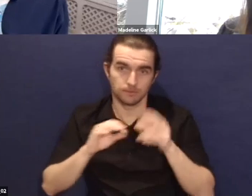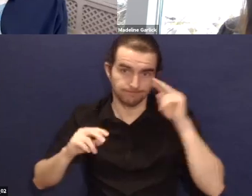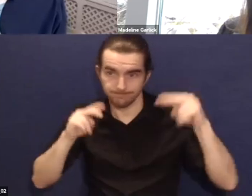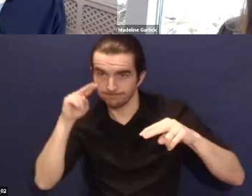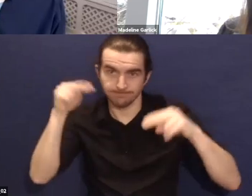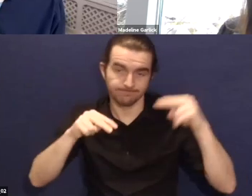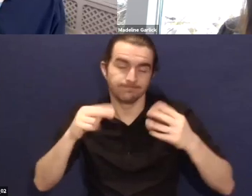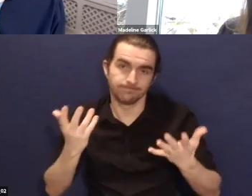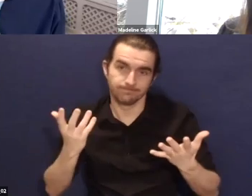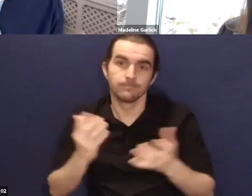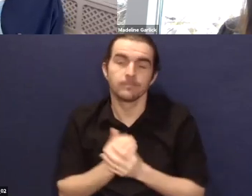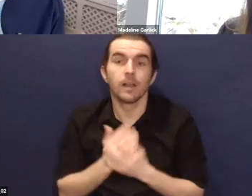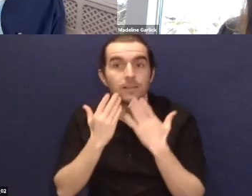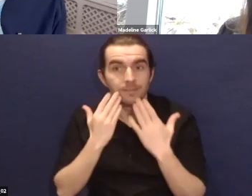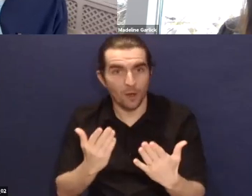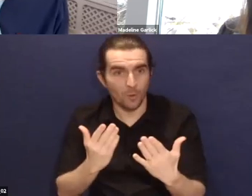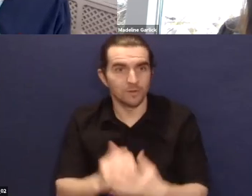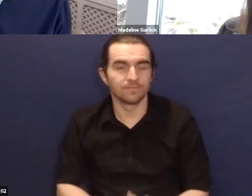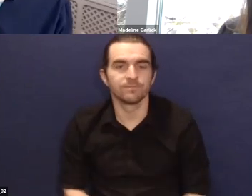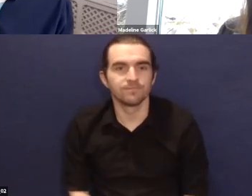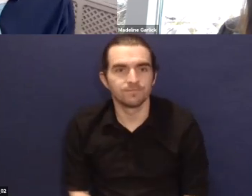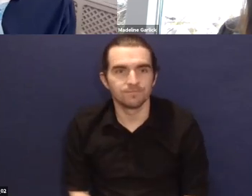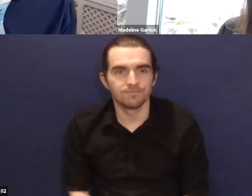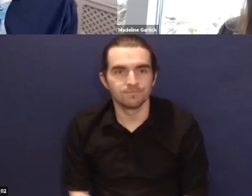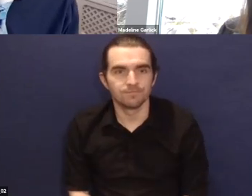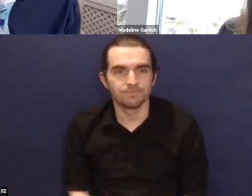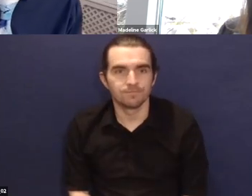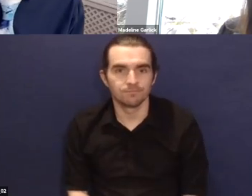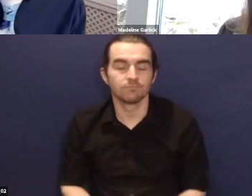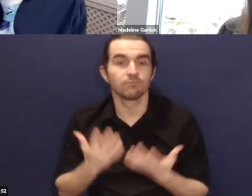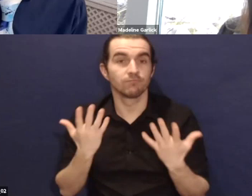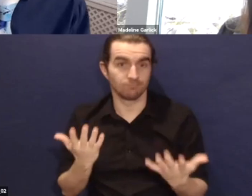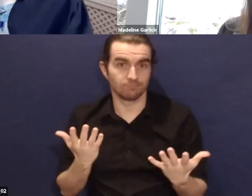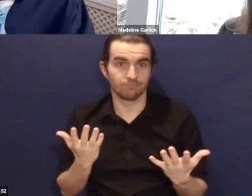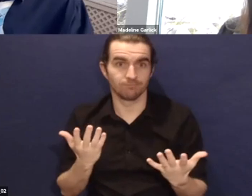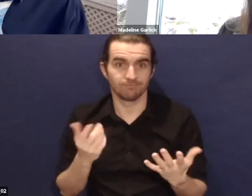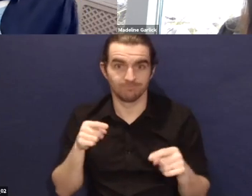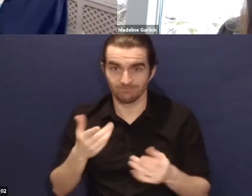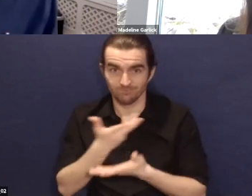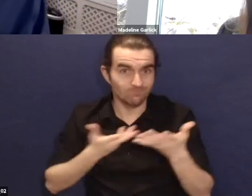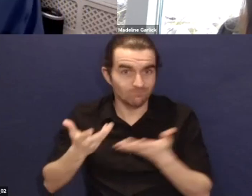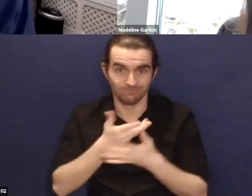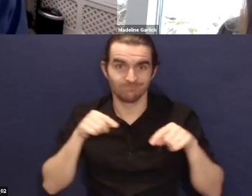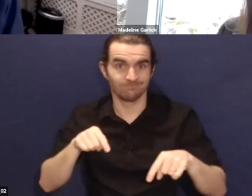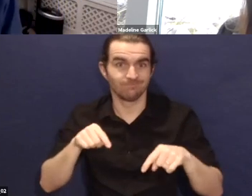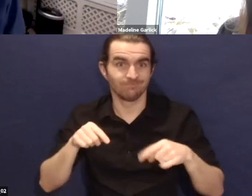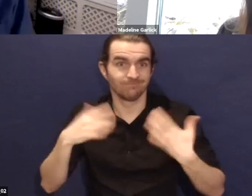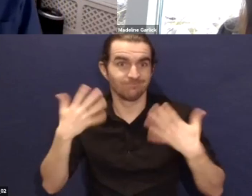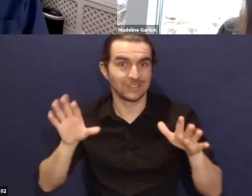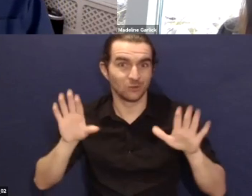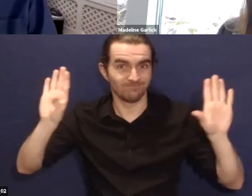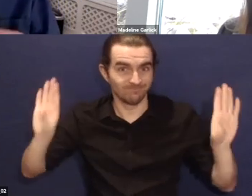That brings this particular webinar to a close. I'd like to thank Dr. Madeleine